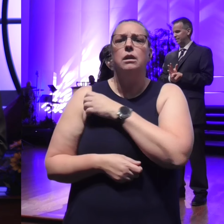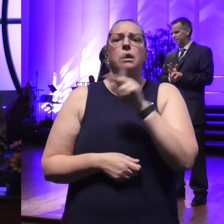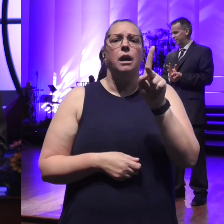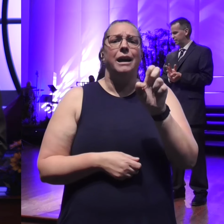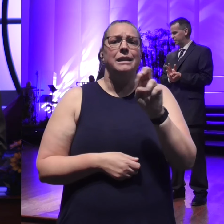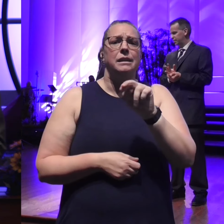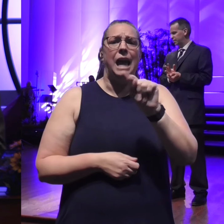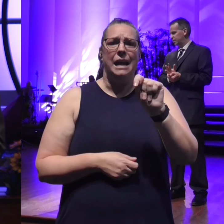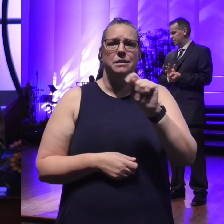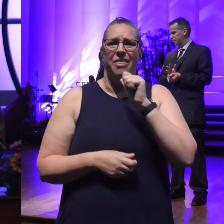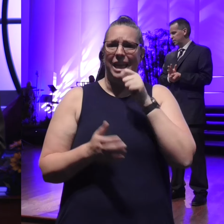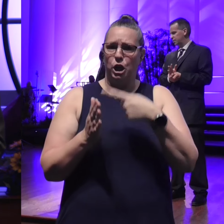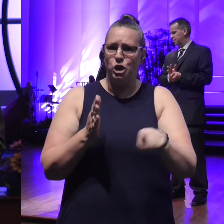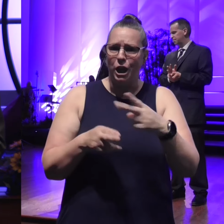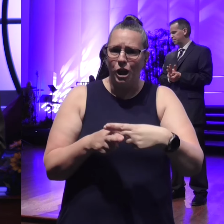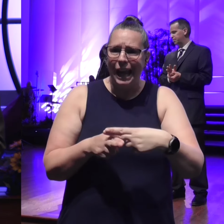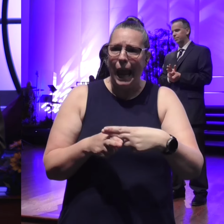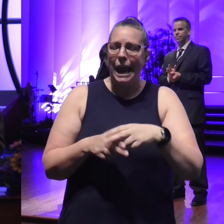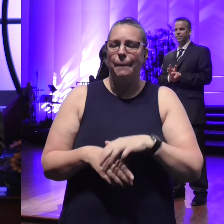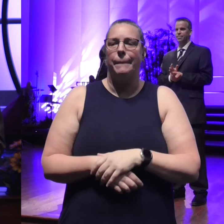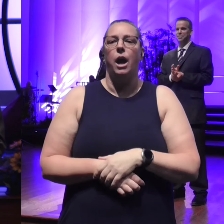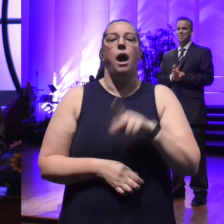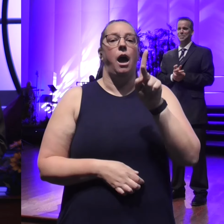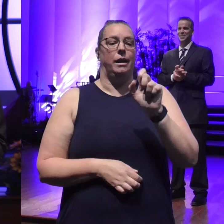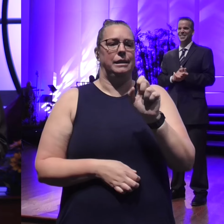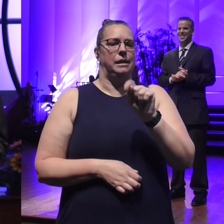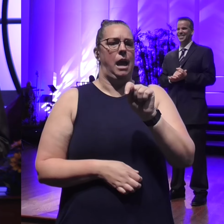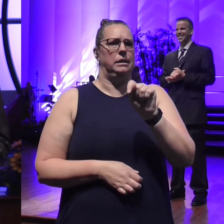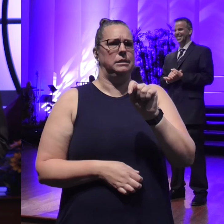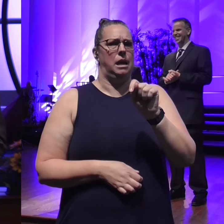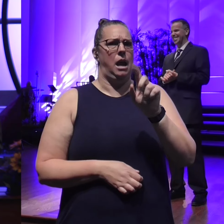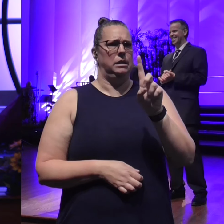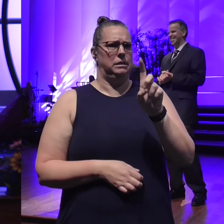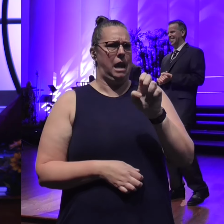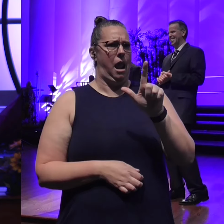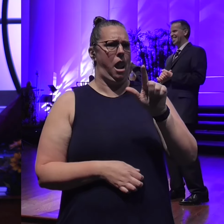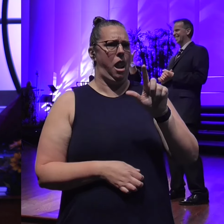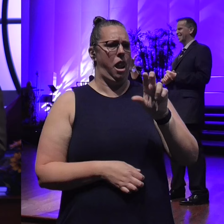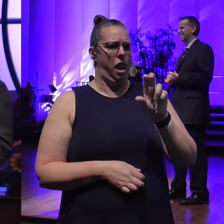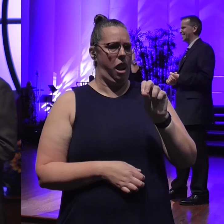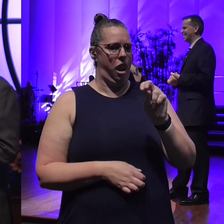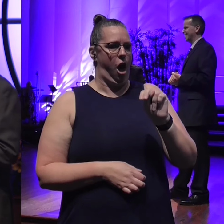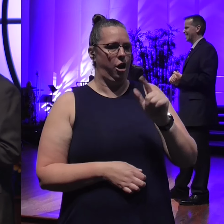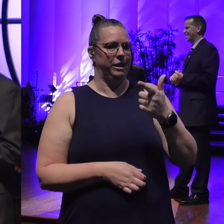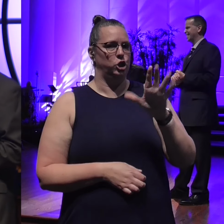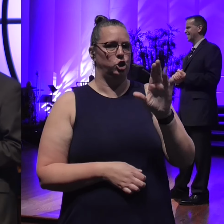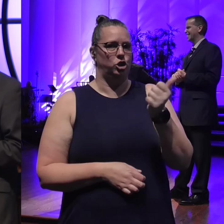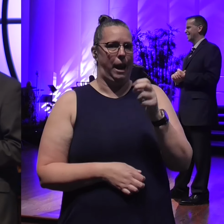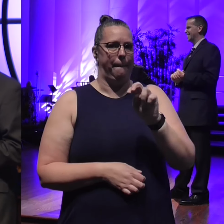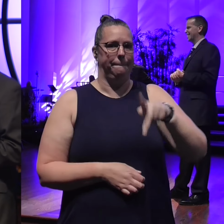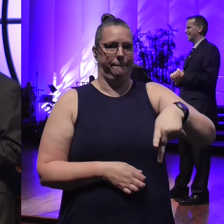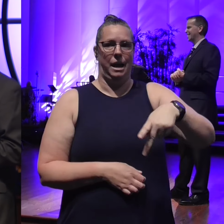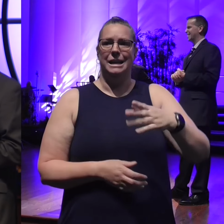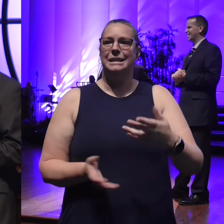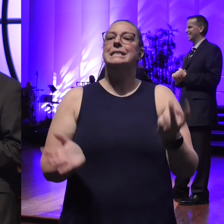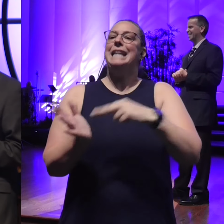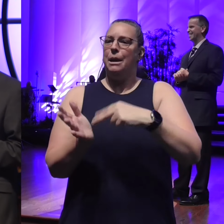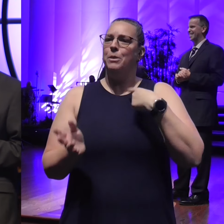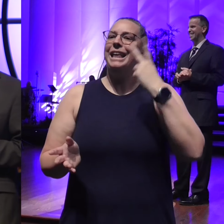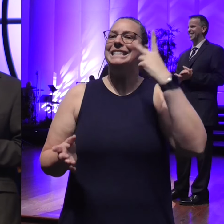Kent, they didn't check your name off here, Kent. Kent DeLongchamp. Thank you. Stand up, everybody has to see that shirt,